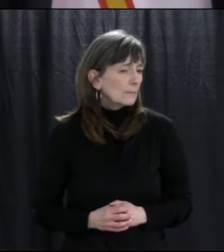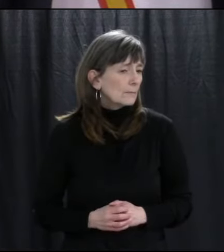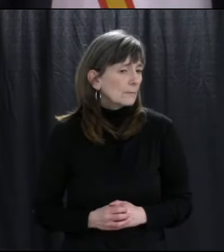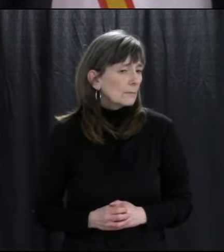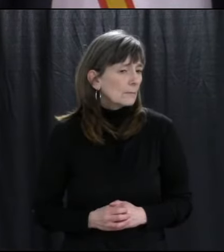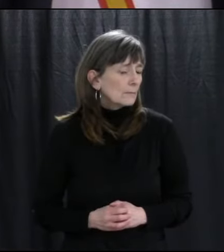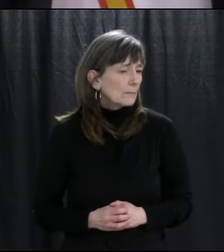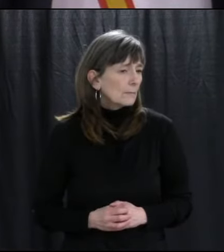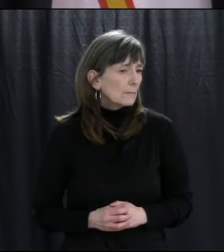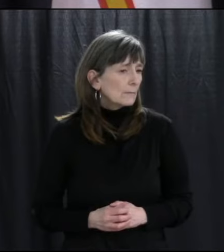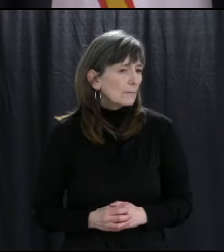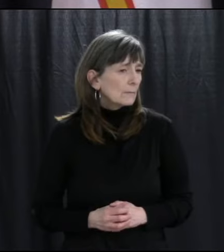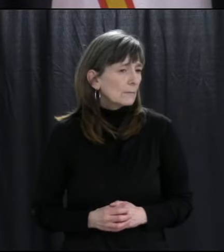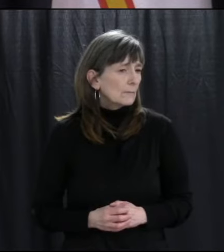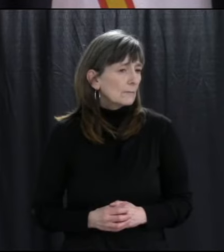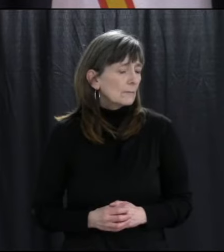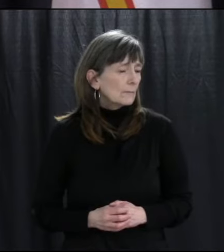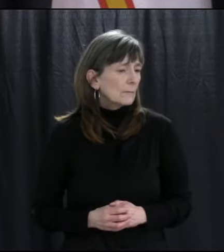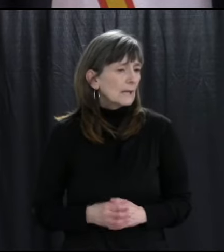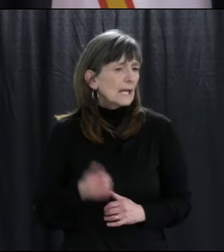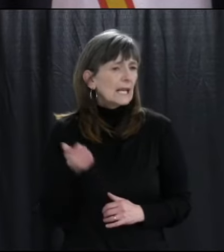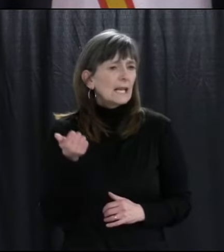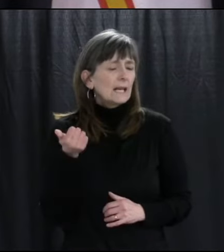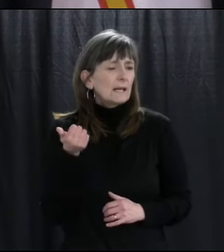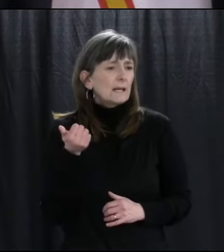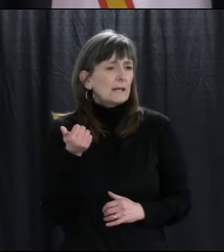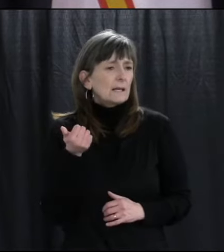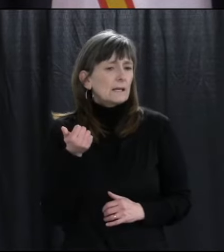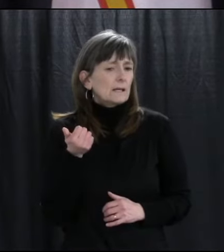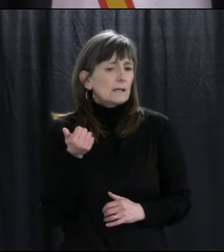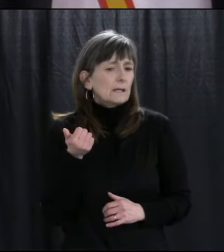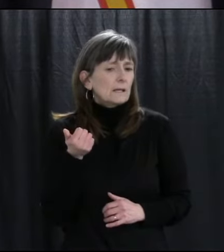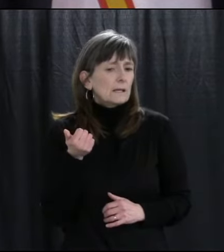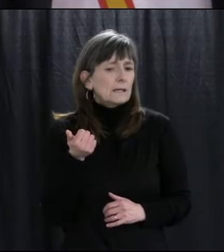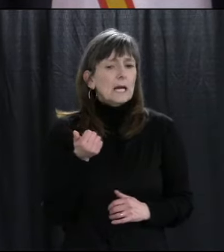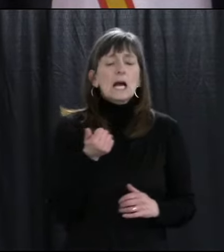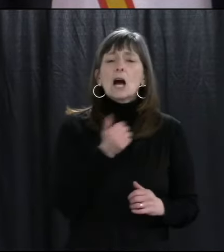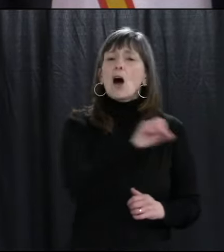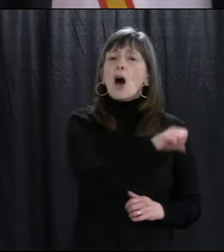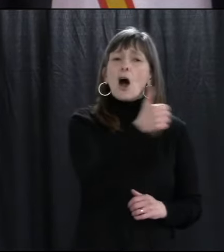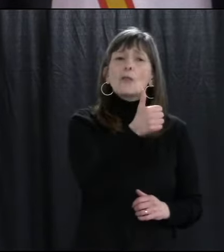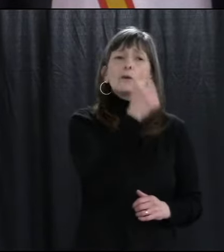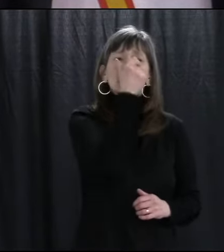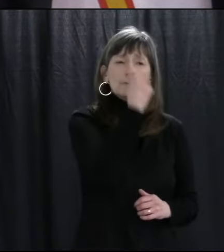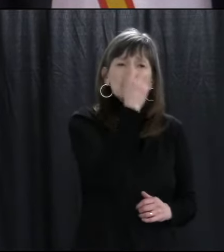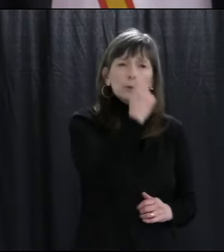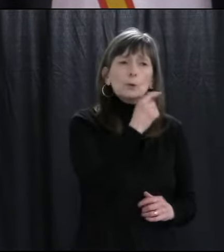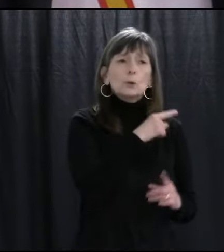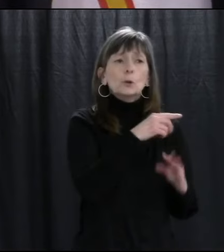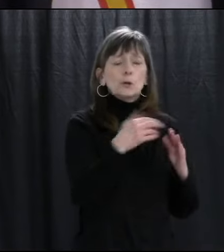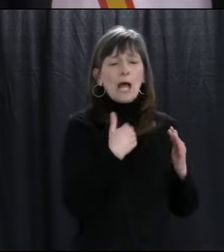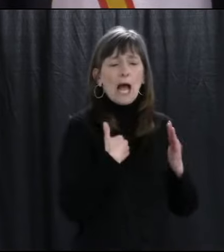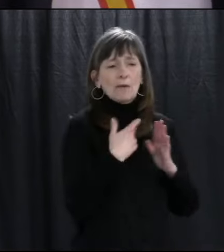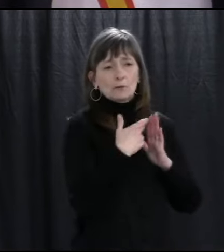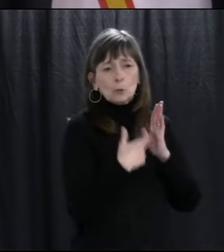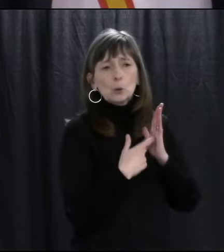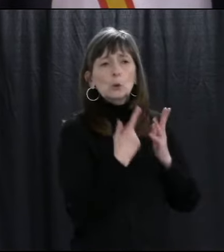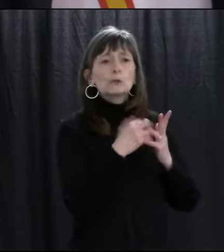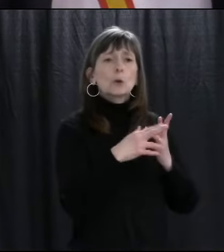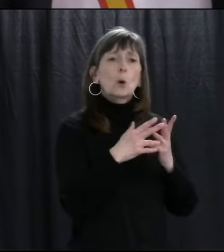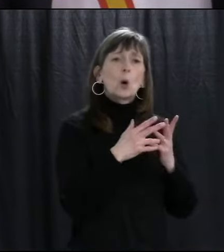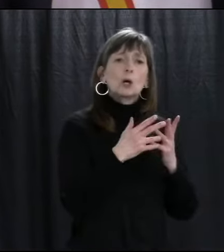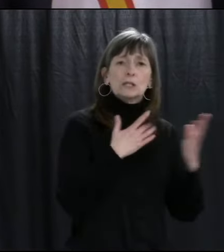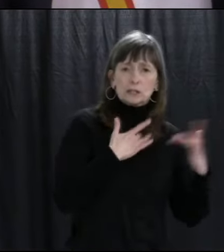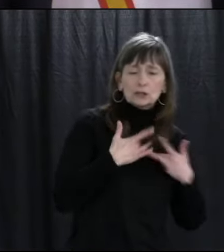specific to COVID-19 that you wouldn't be advising about any other cold or flu virus? Is there anything specific about this virus